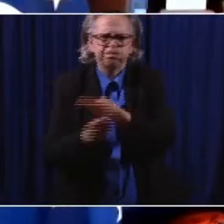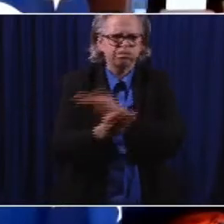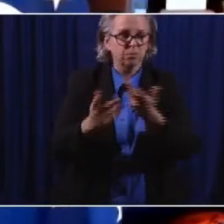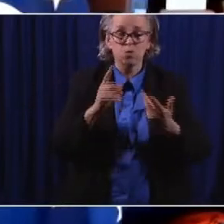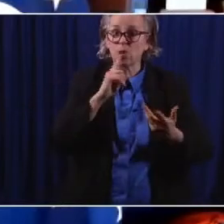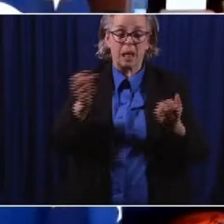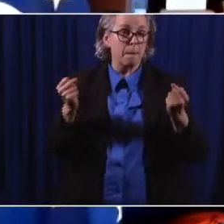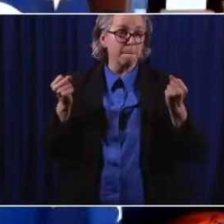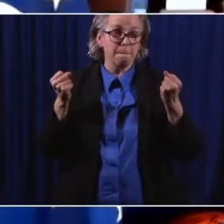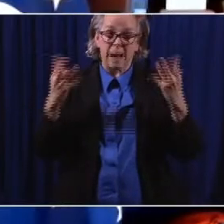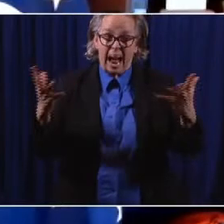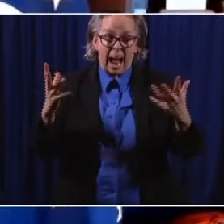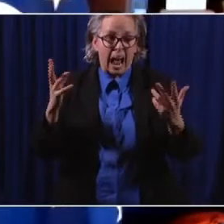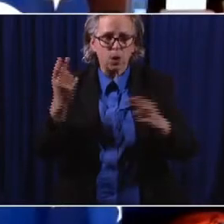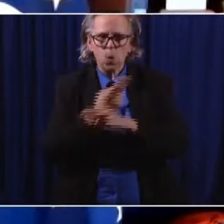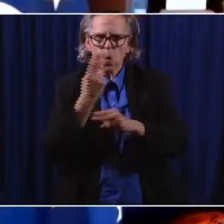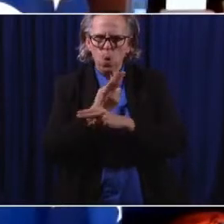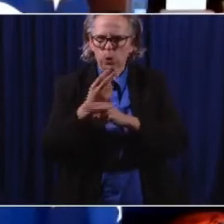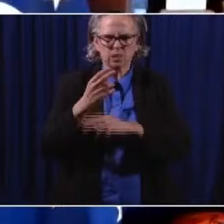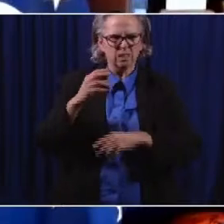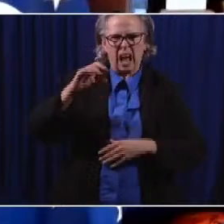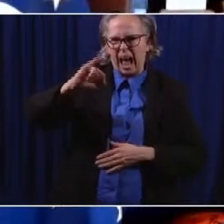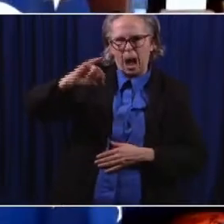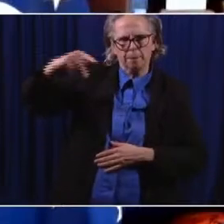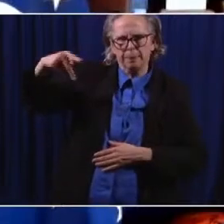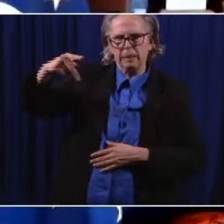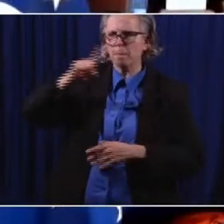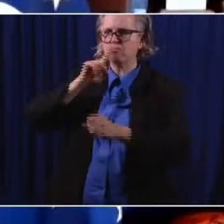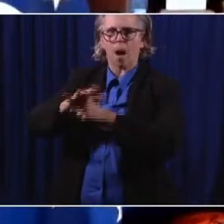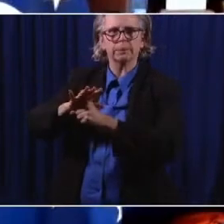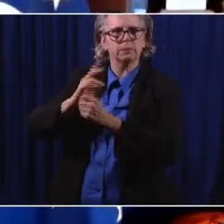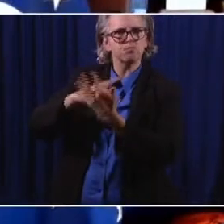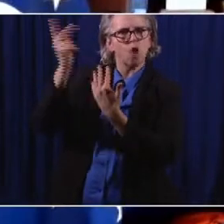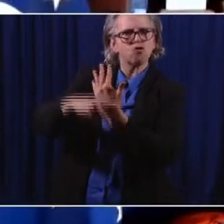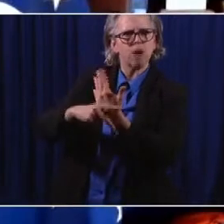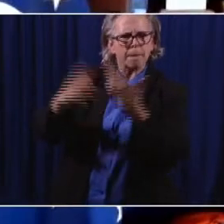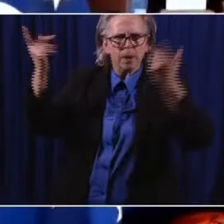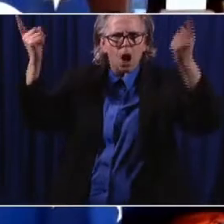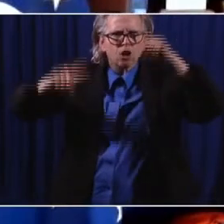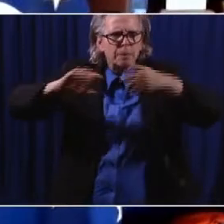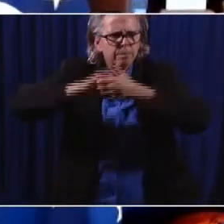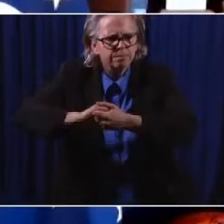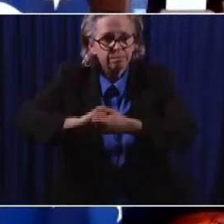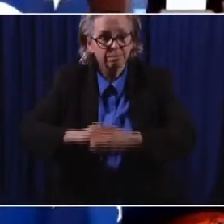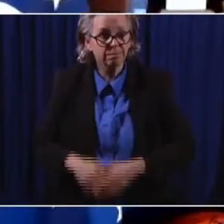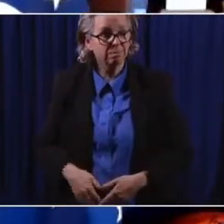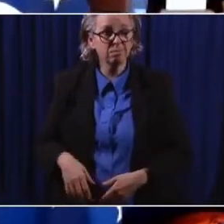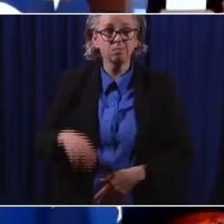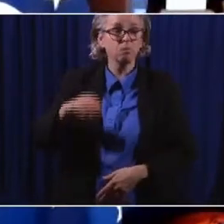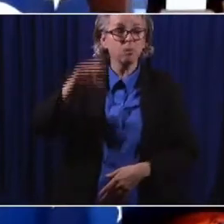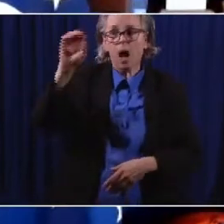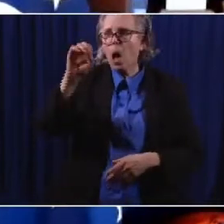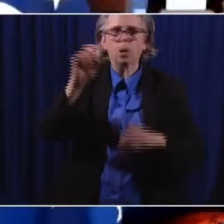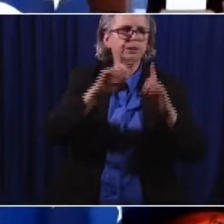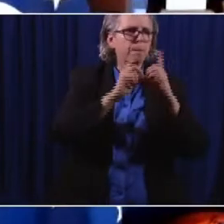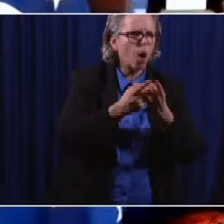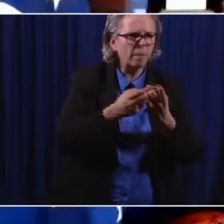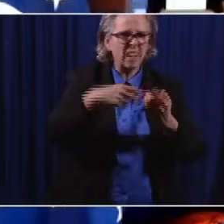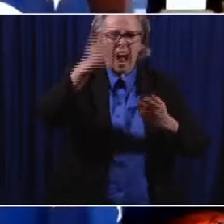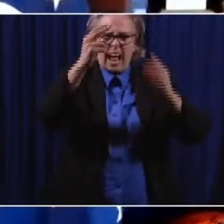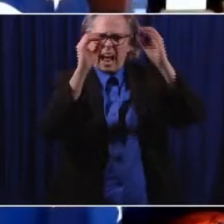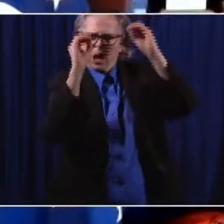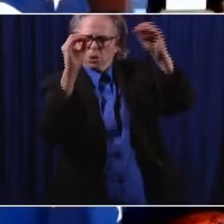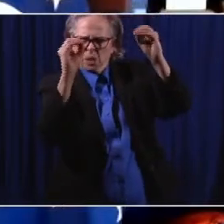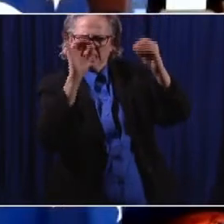Promise to move forward with this. So I want to thank the Ohio Department of Higher Education, the tech transfer offices at these universities